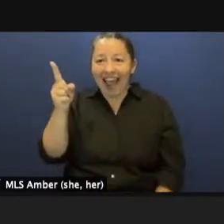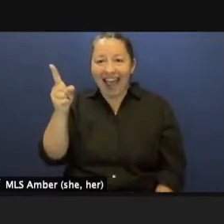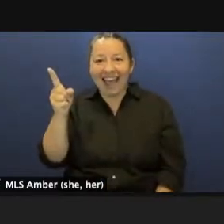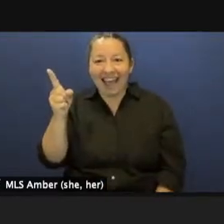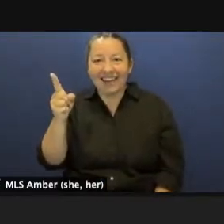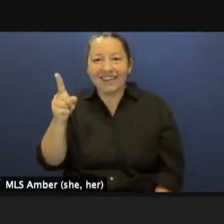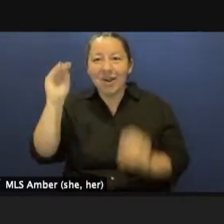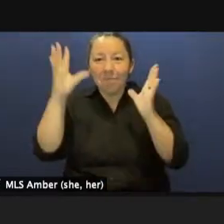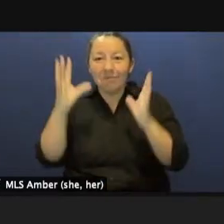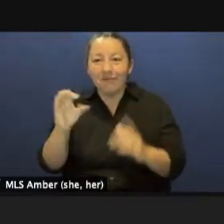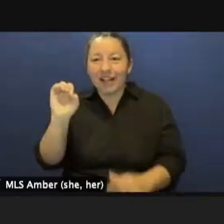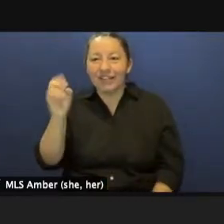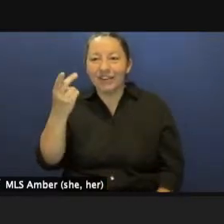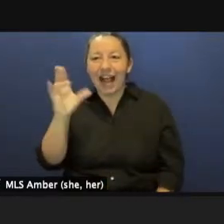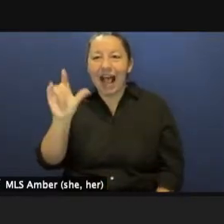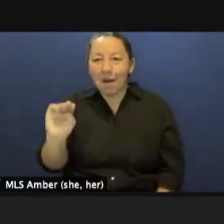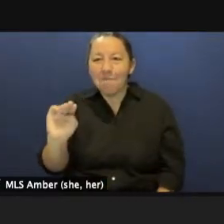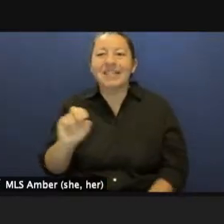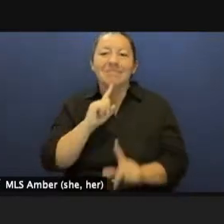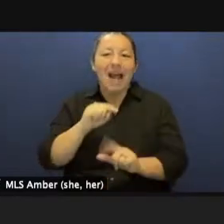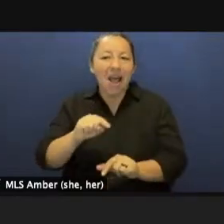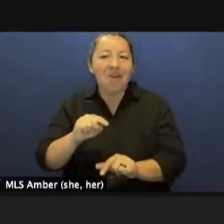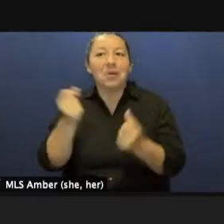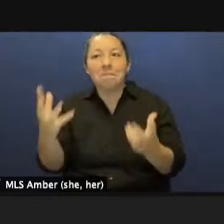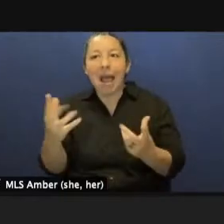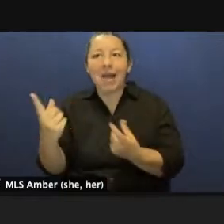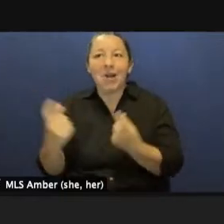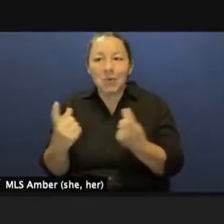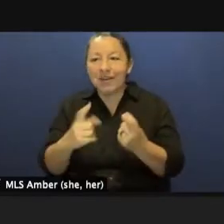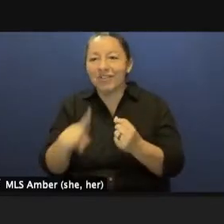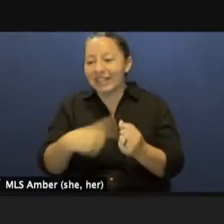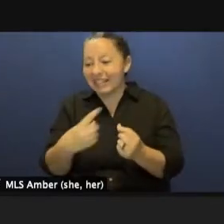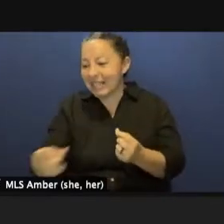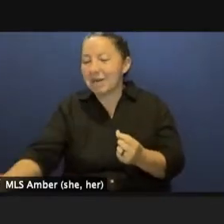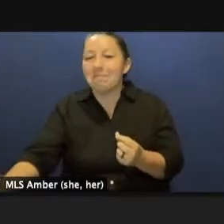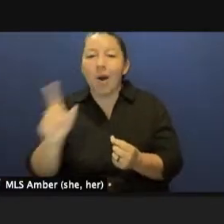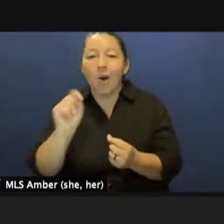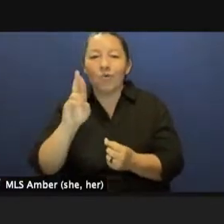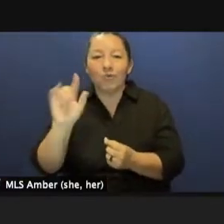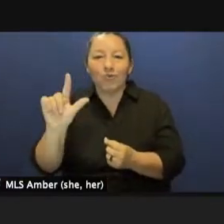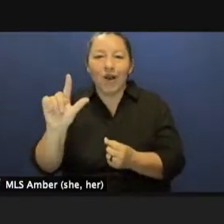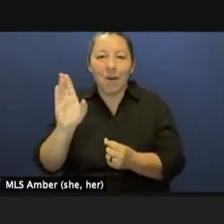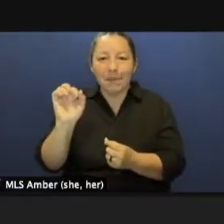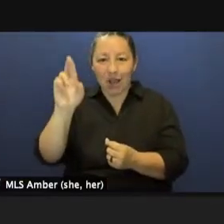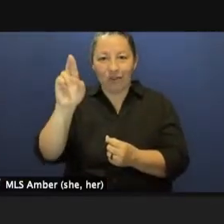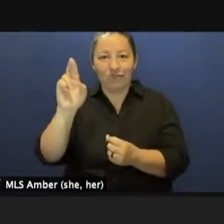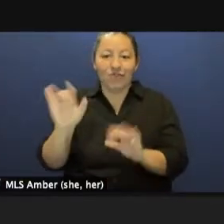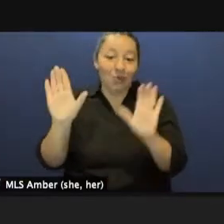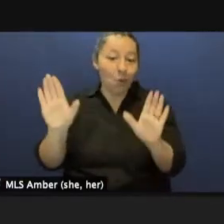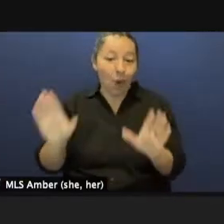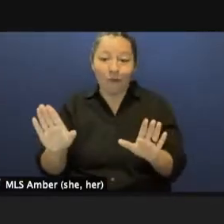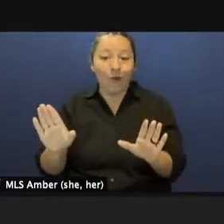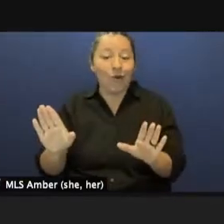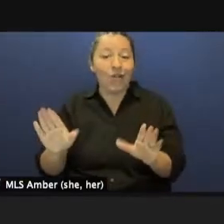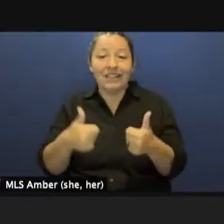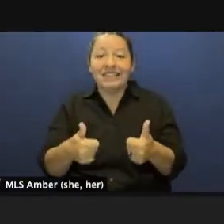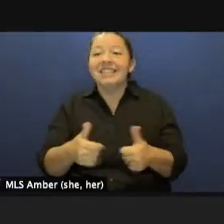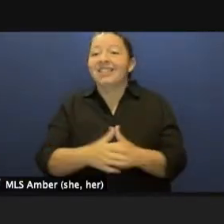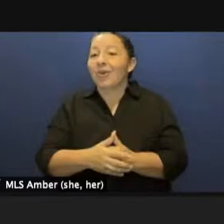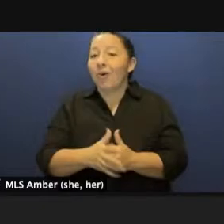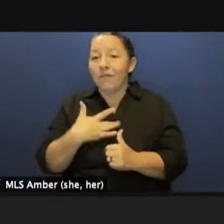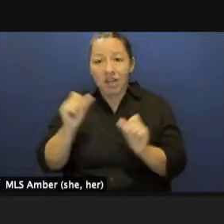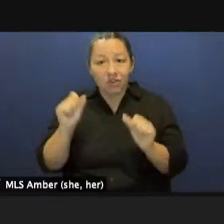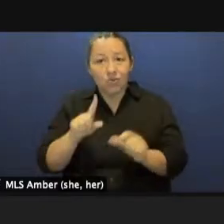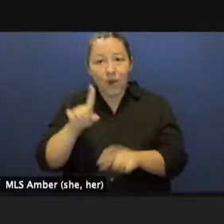Professor Elman has been answering a lot of questions about Trailblazers, so that's just great. So feel free to ask